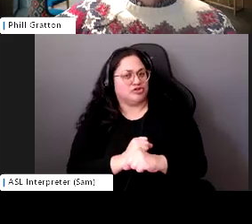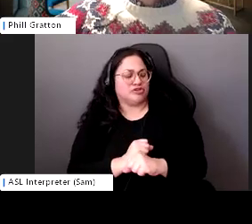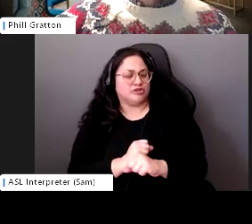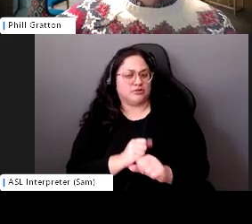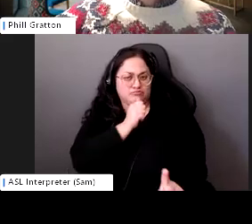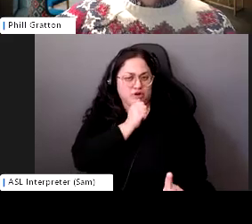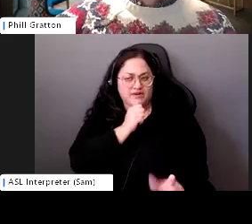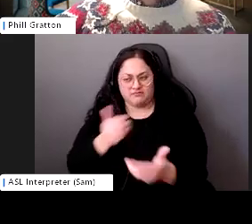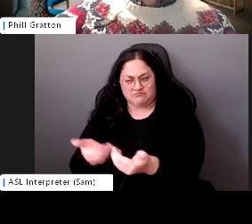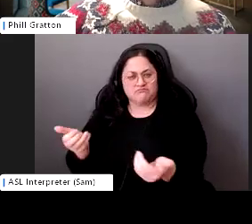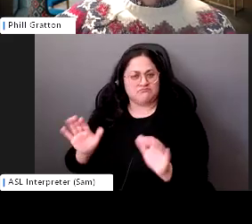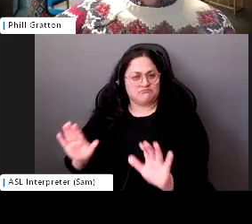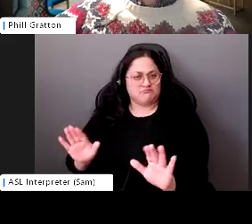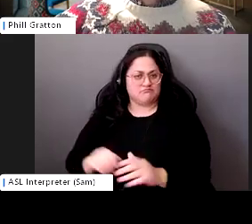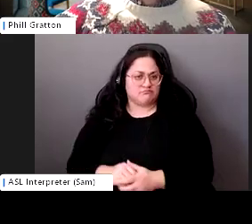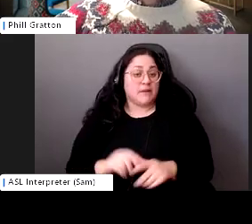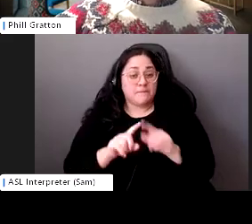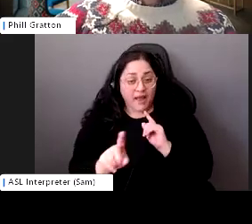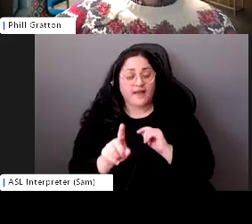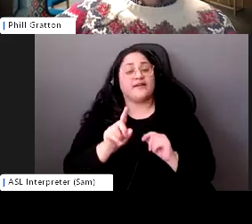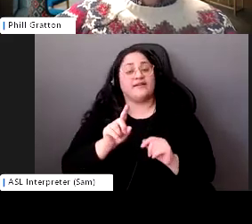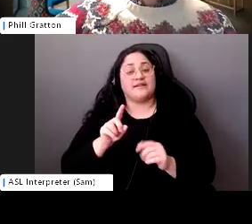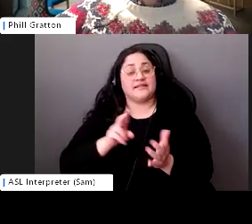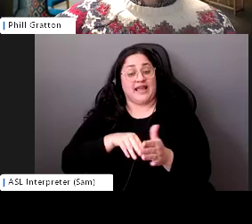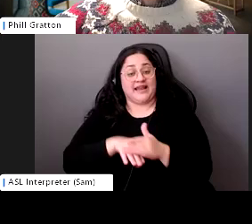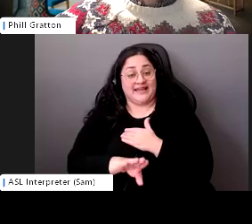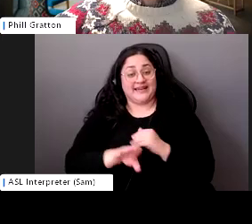same login now would get you into ChatGPT.